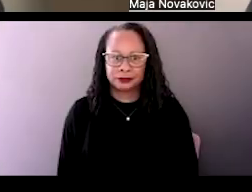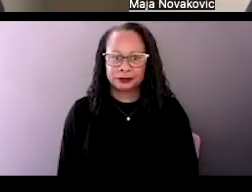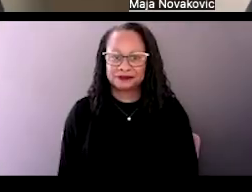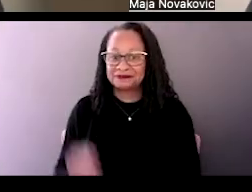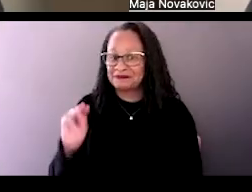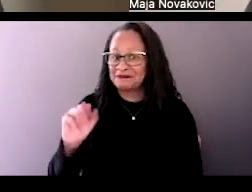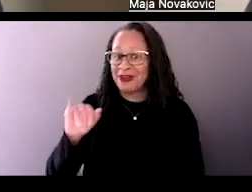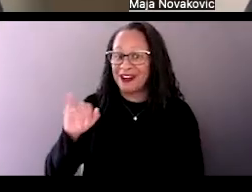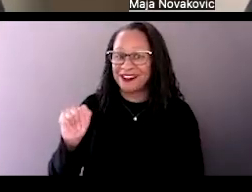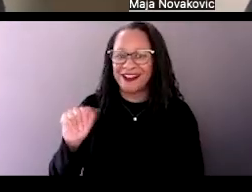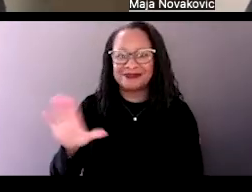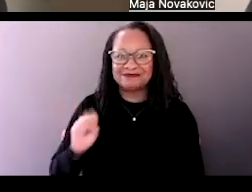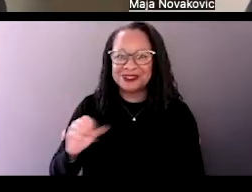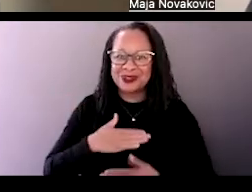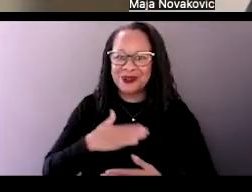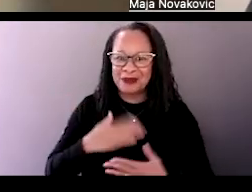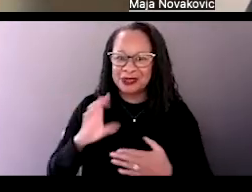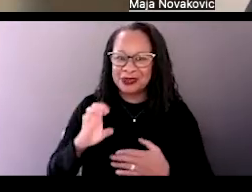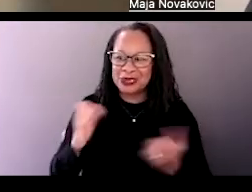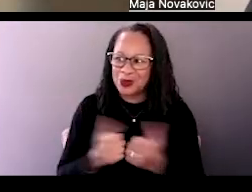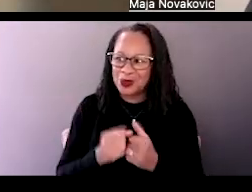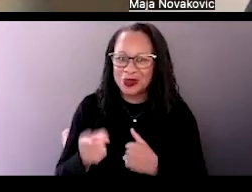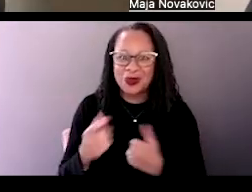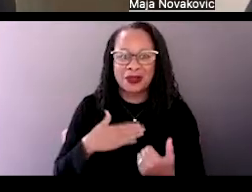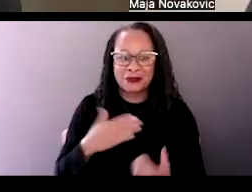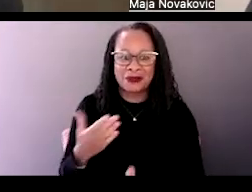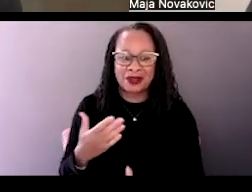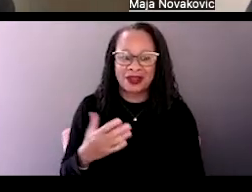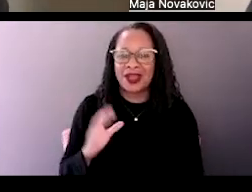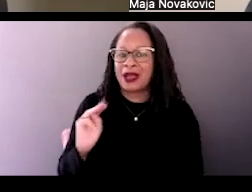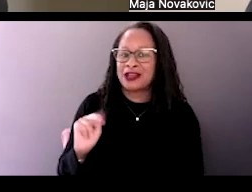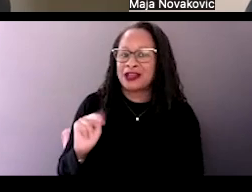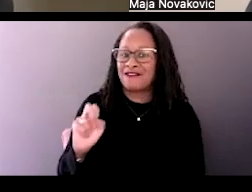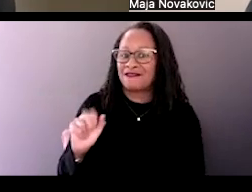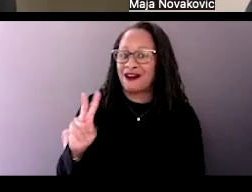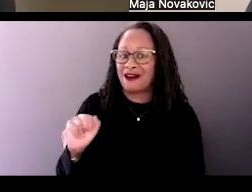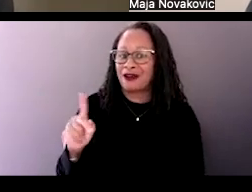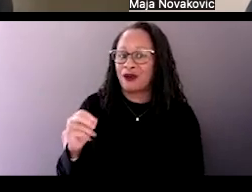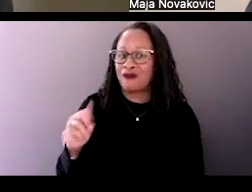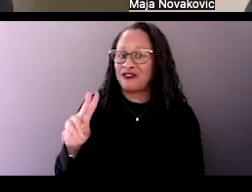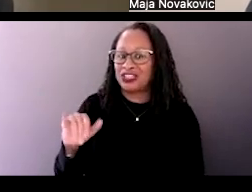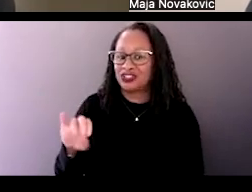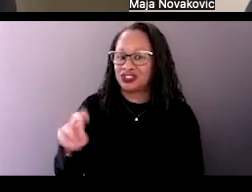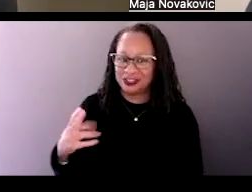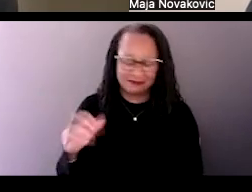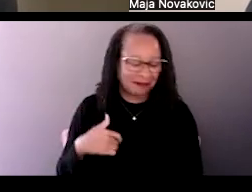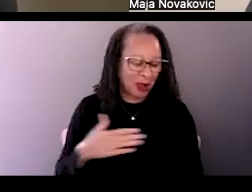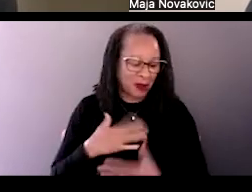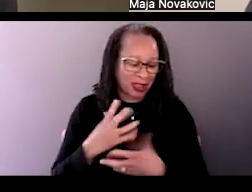Maya. I am so happy to be here with you, Maya Navakovic. Hope I got that right.